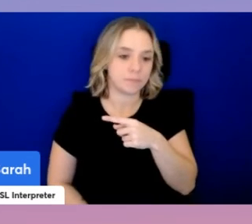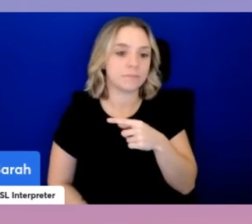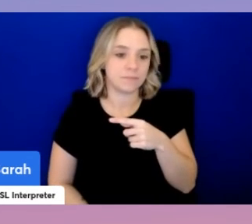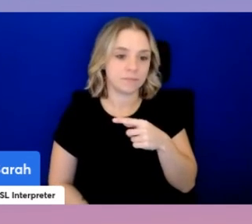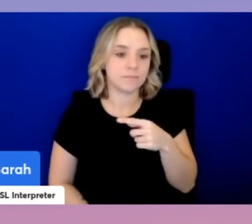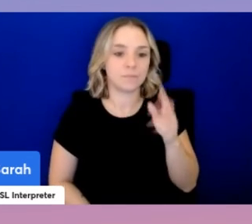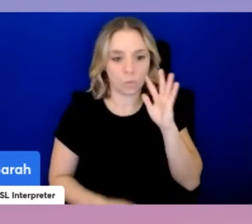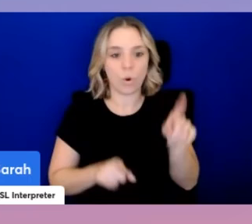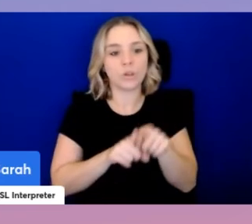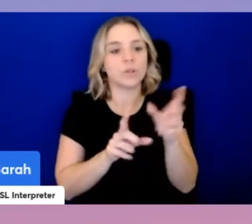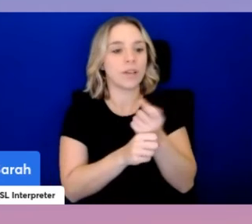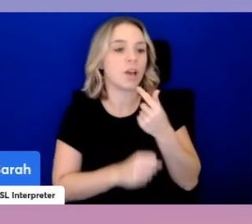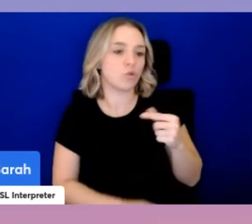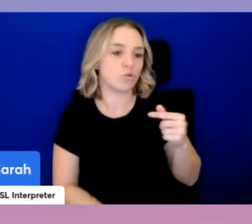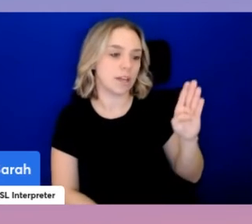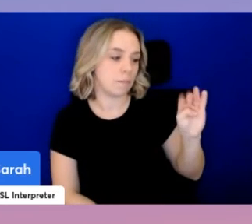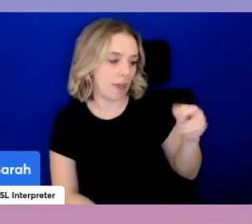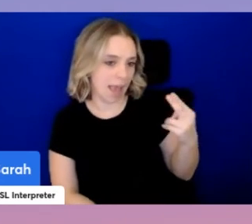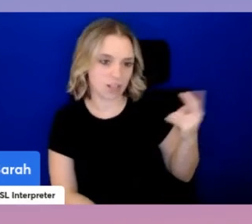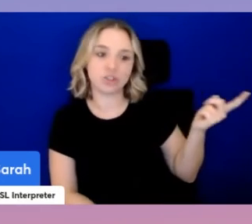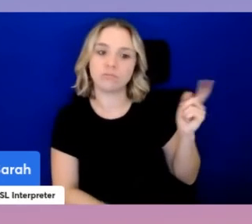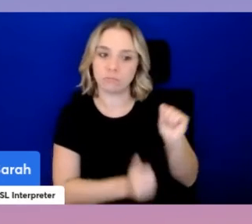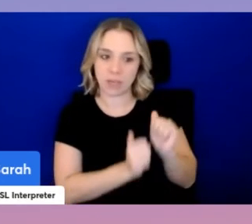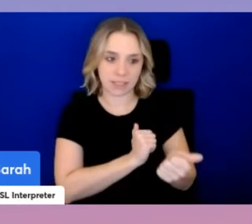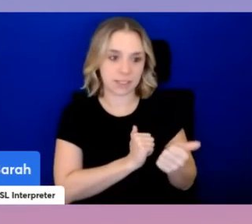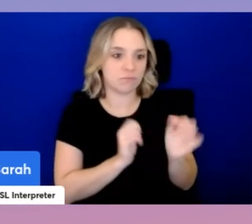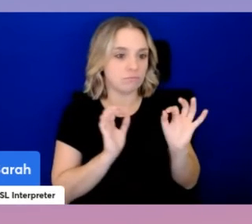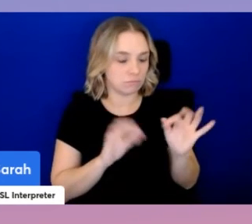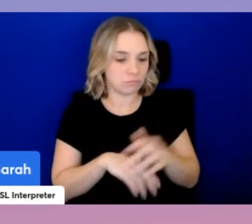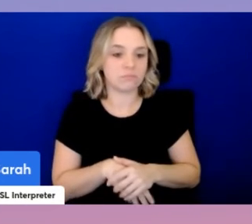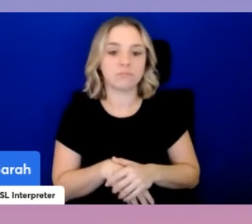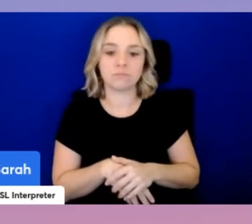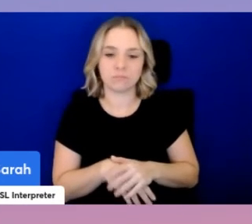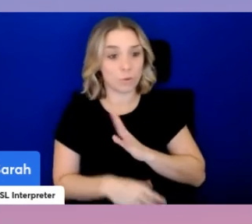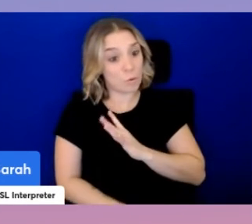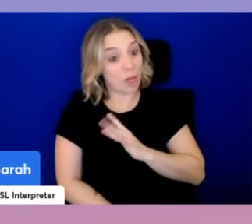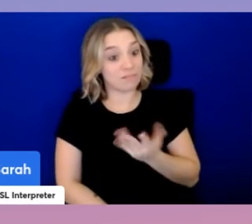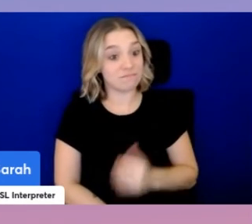green badge that is passing, right? So that's really cool.